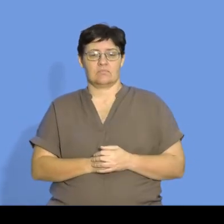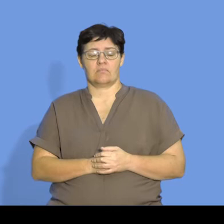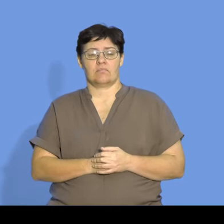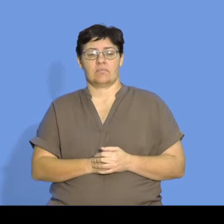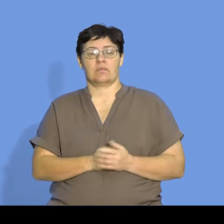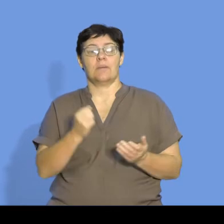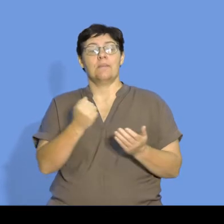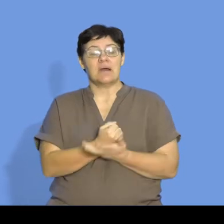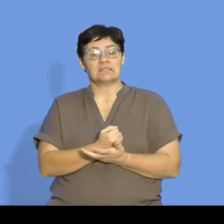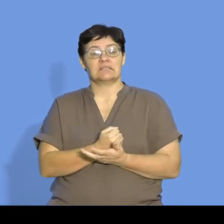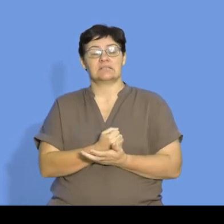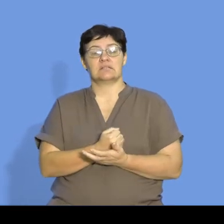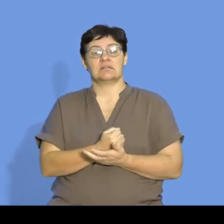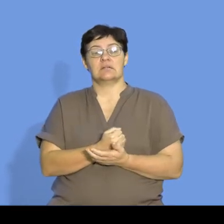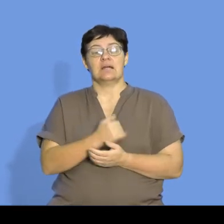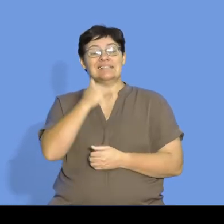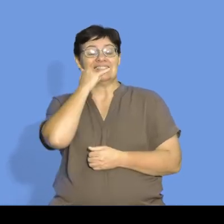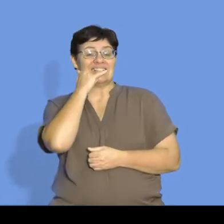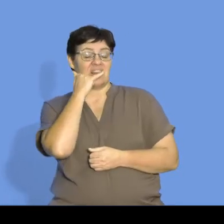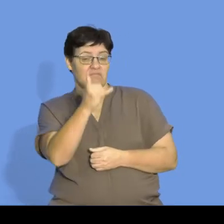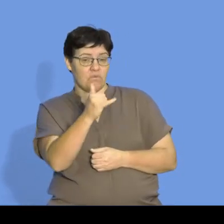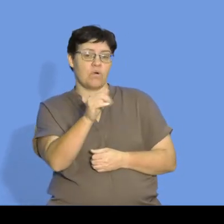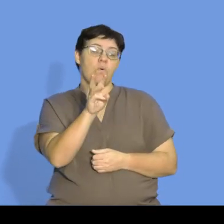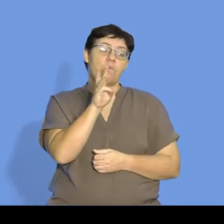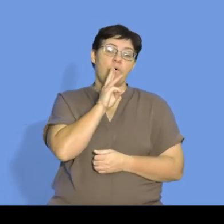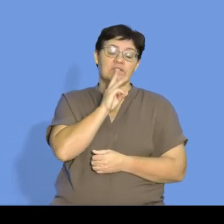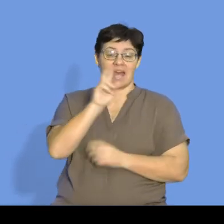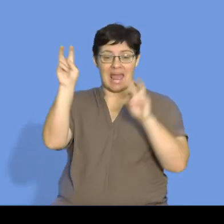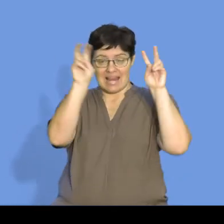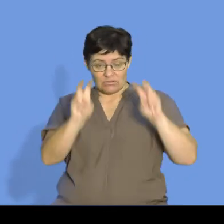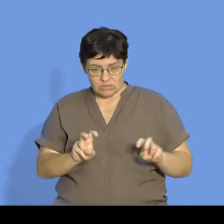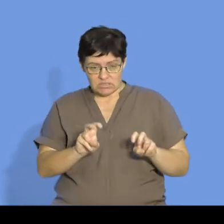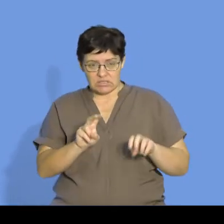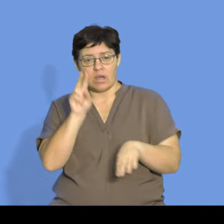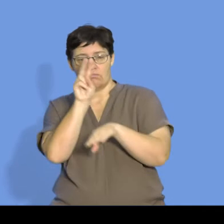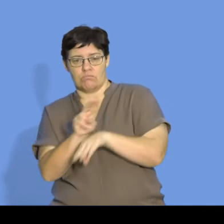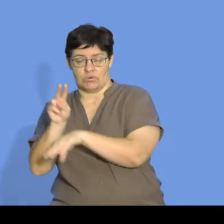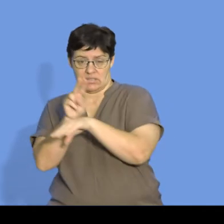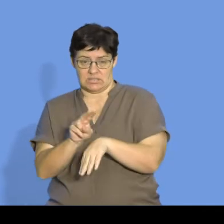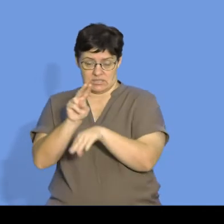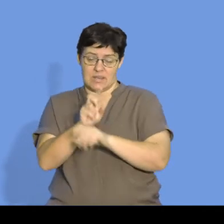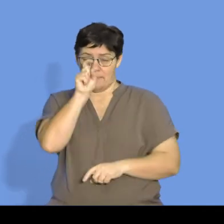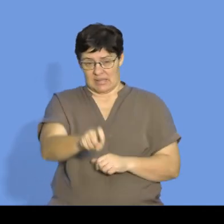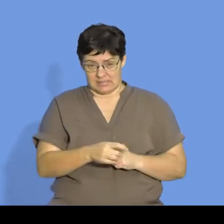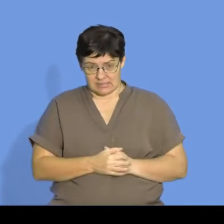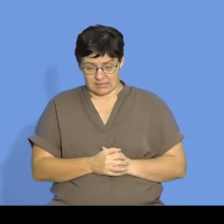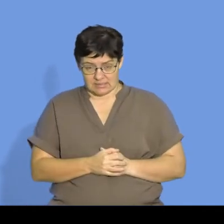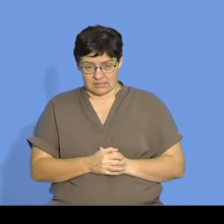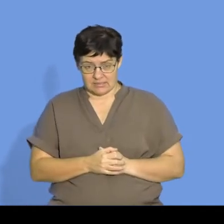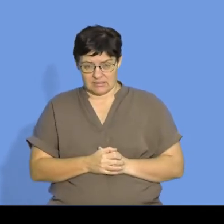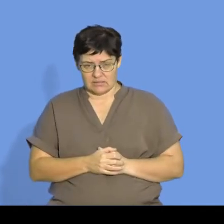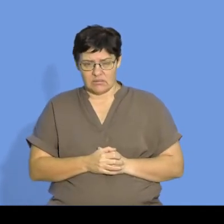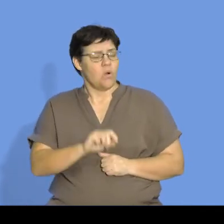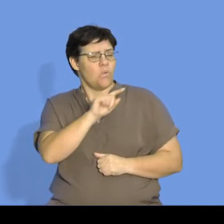monitor the use of the telephone, water, and electricity. It is very important that we